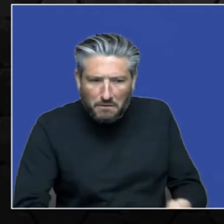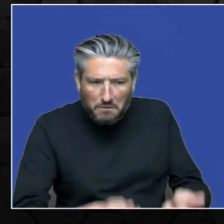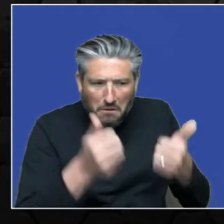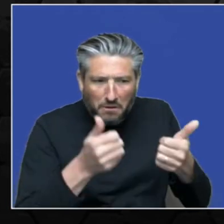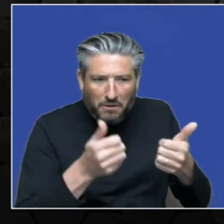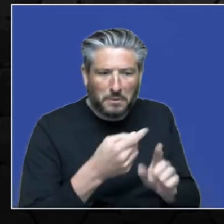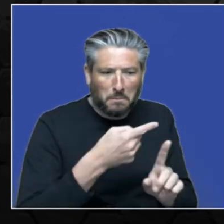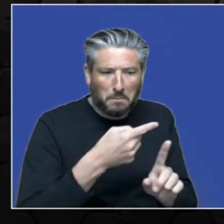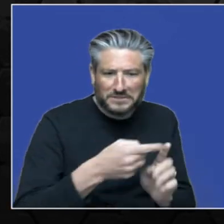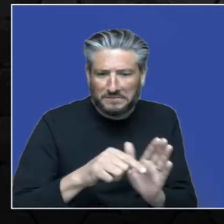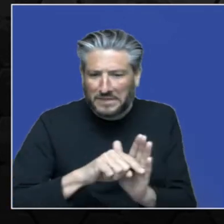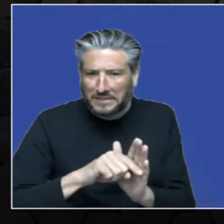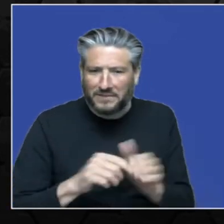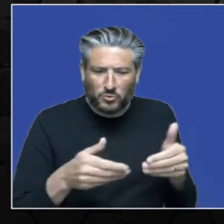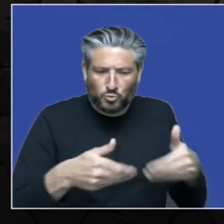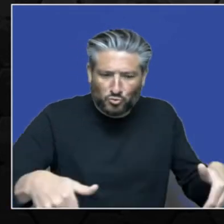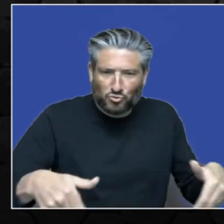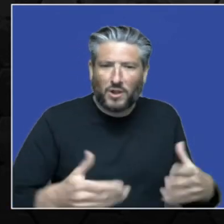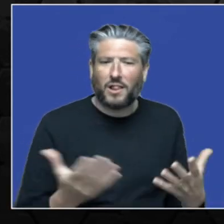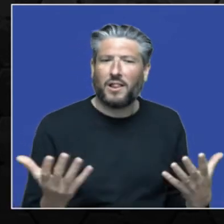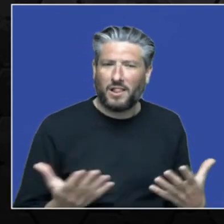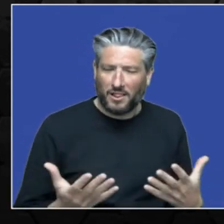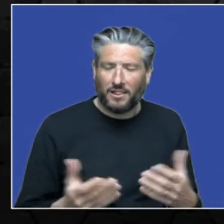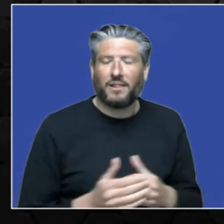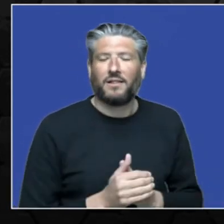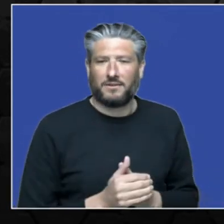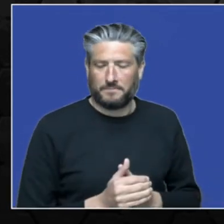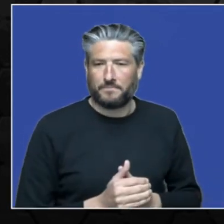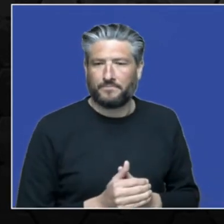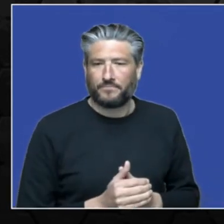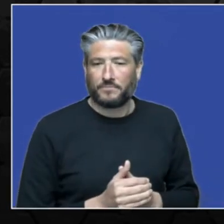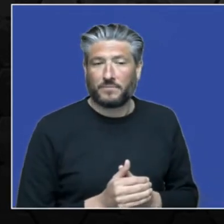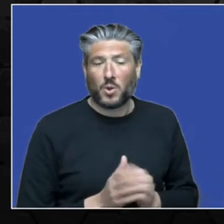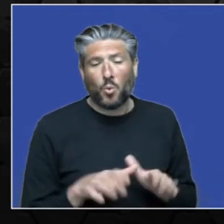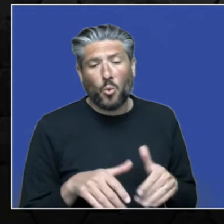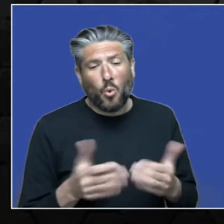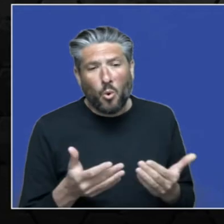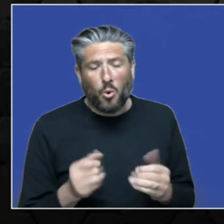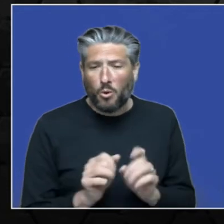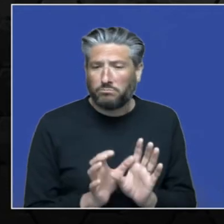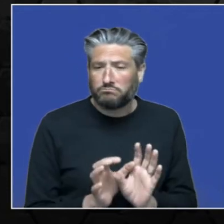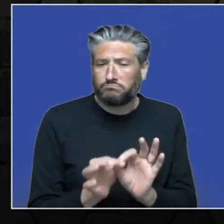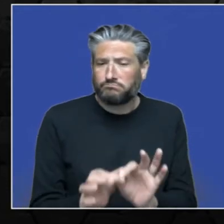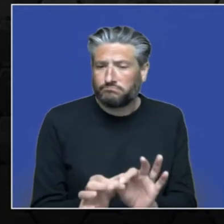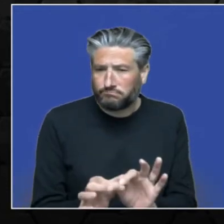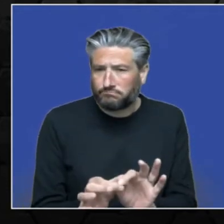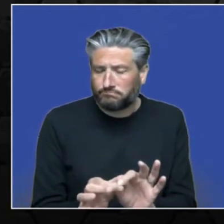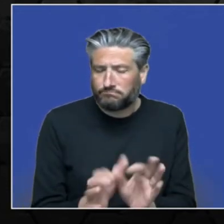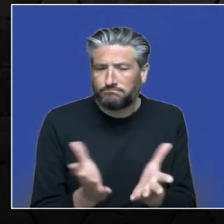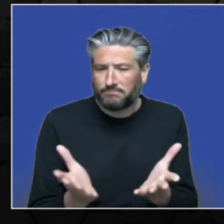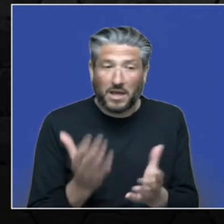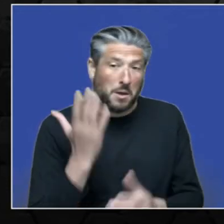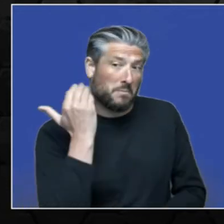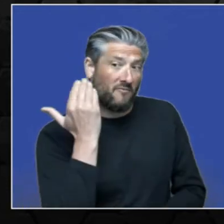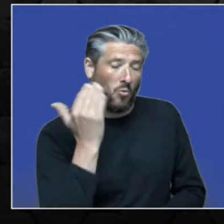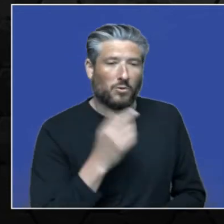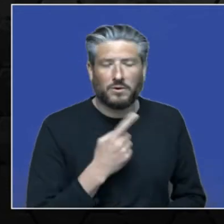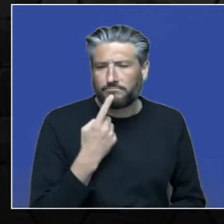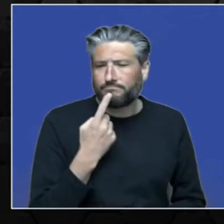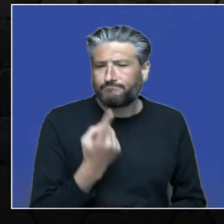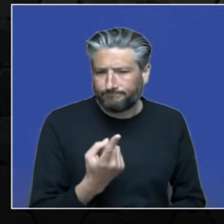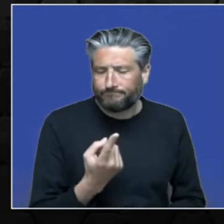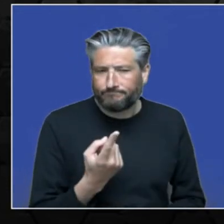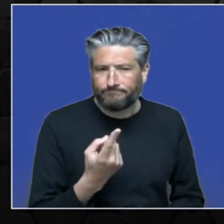could improve their customer service. So and another one is key phase detection. I already talked about this. It automatically extracts the key